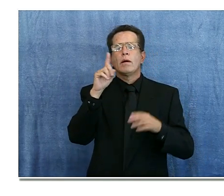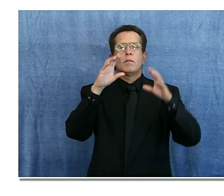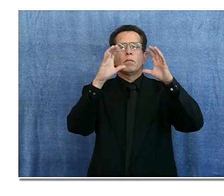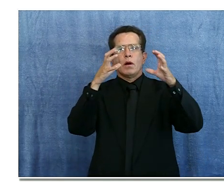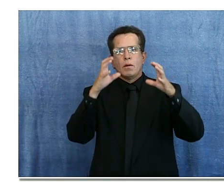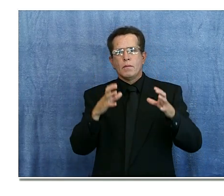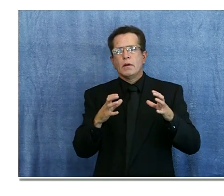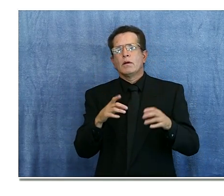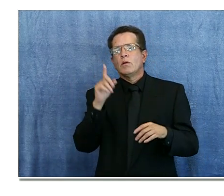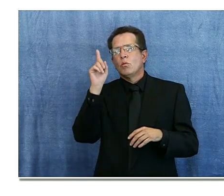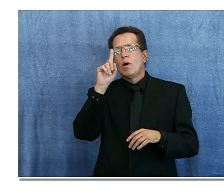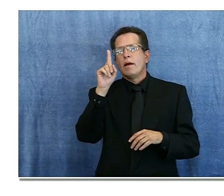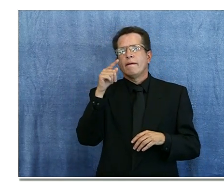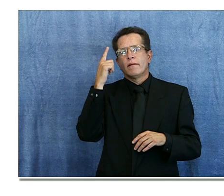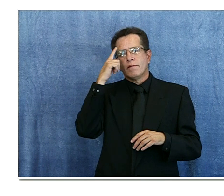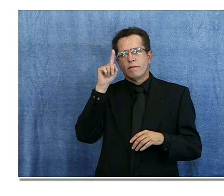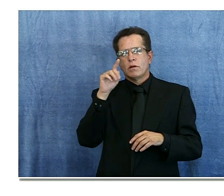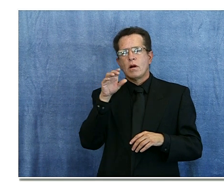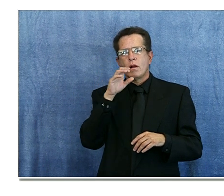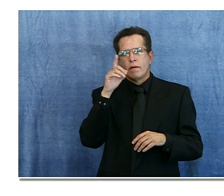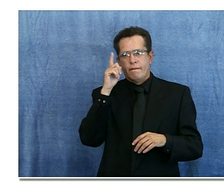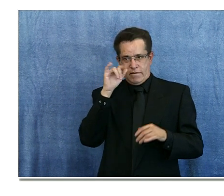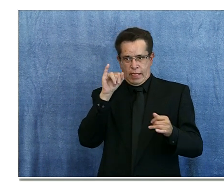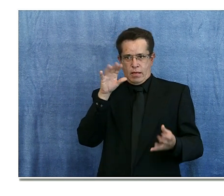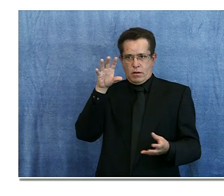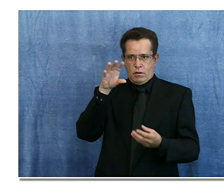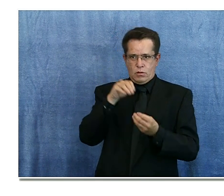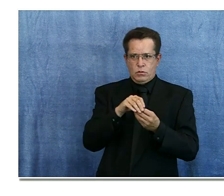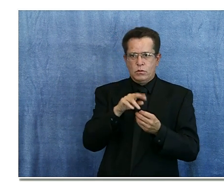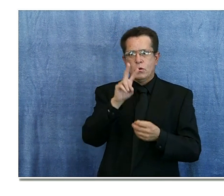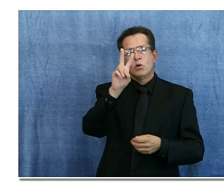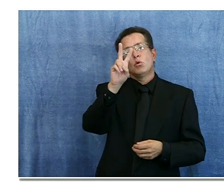to hospitalized cases. Of the